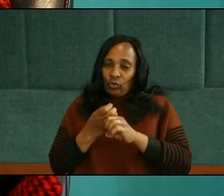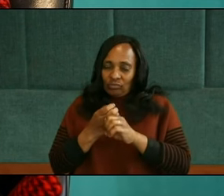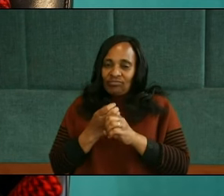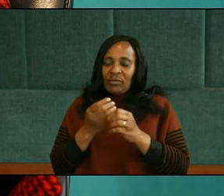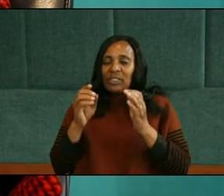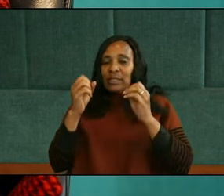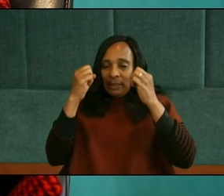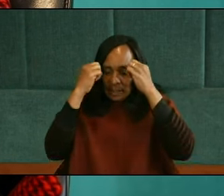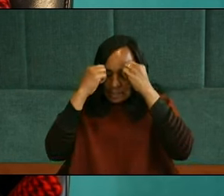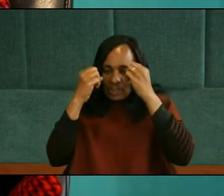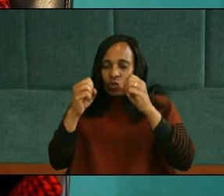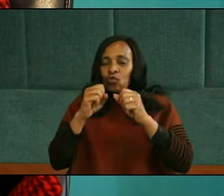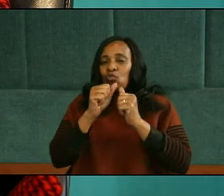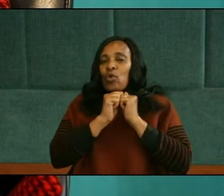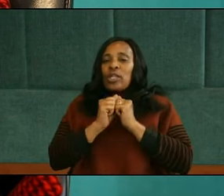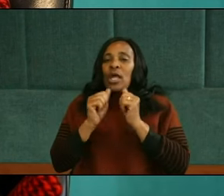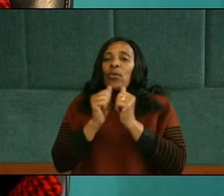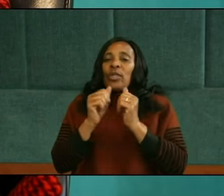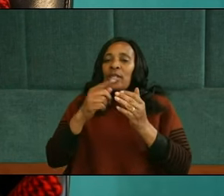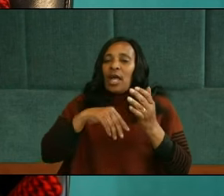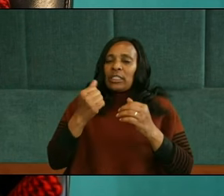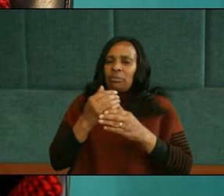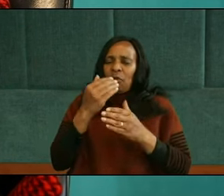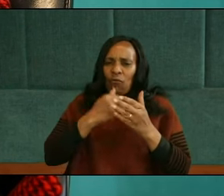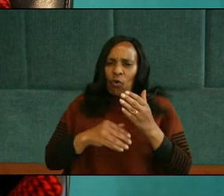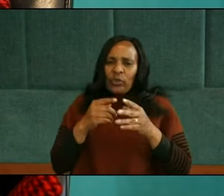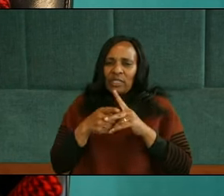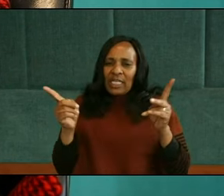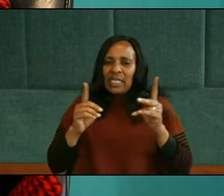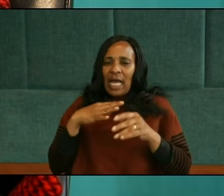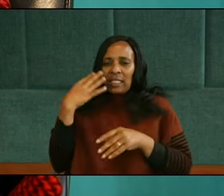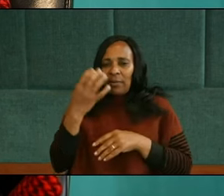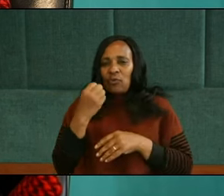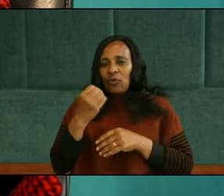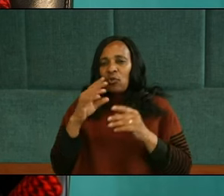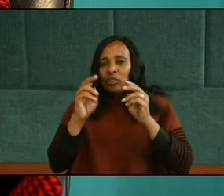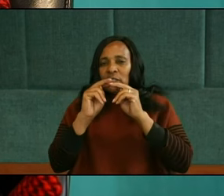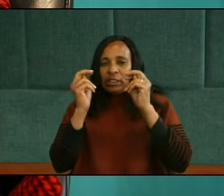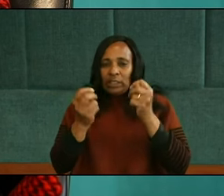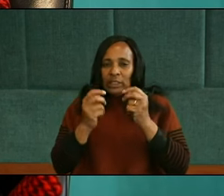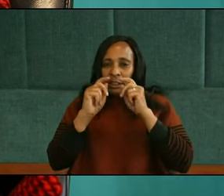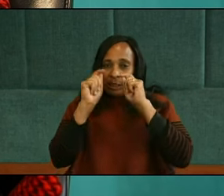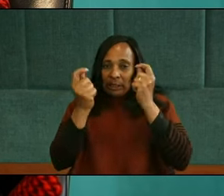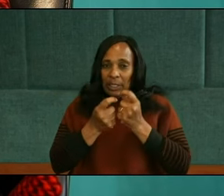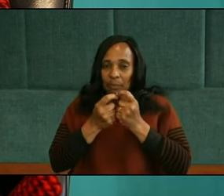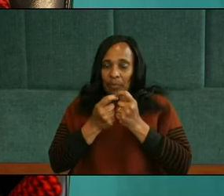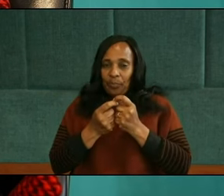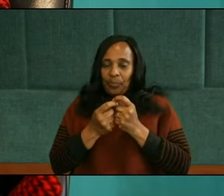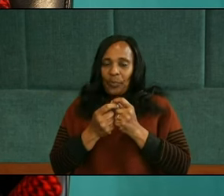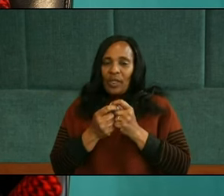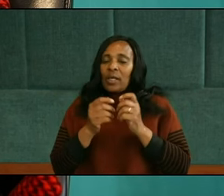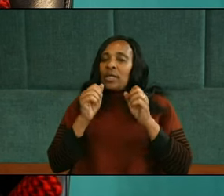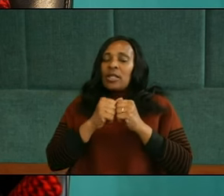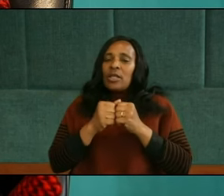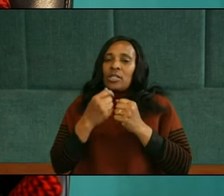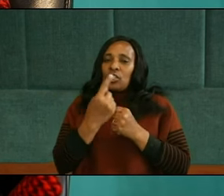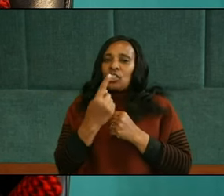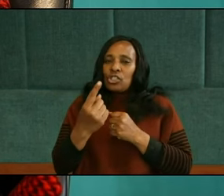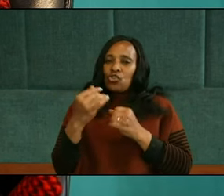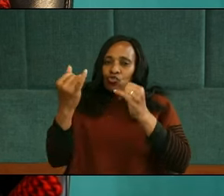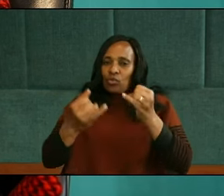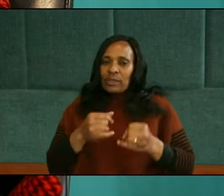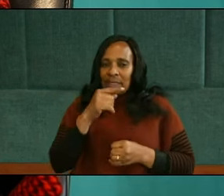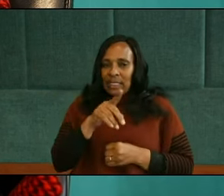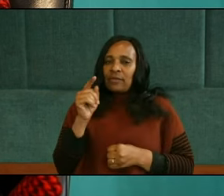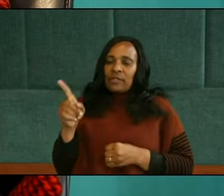study along with us. Before we begin, I have a beautiful team in front, right here with me. I'd like each one of them to